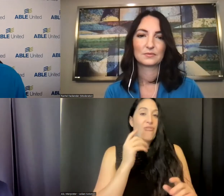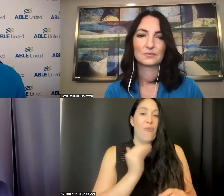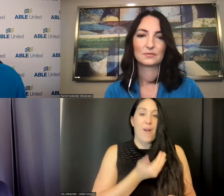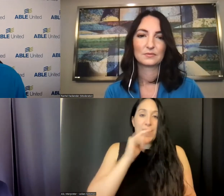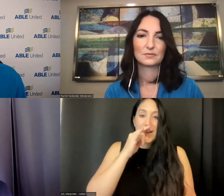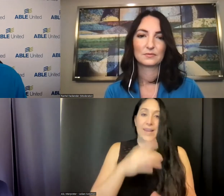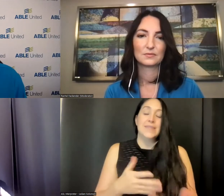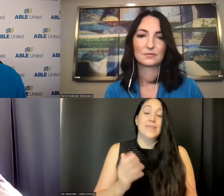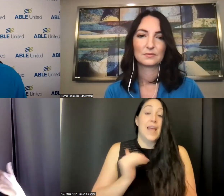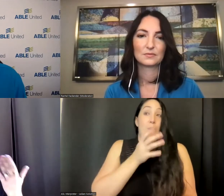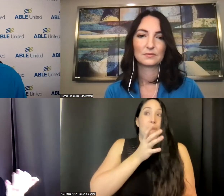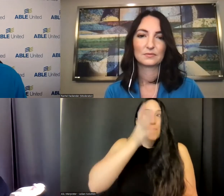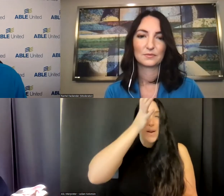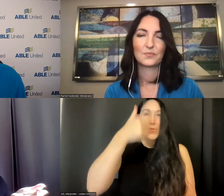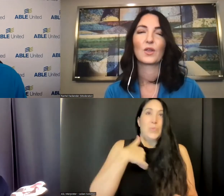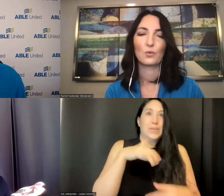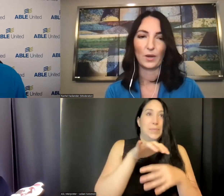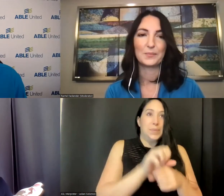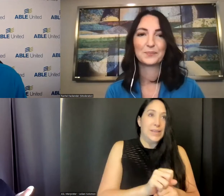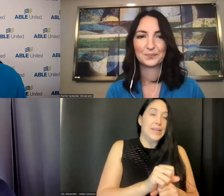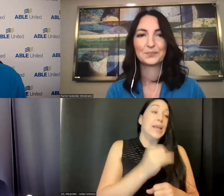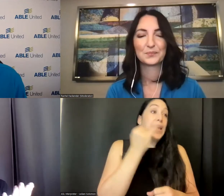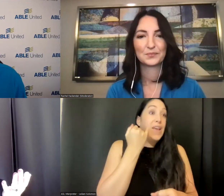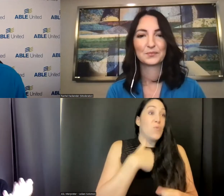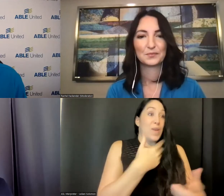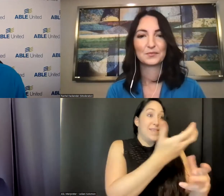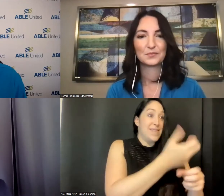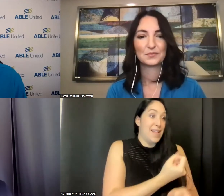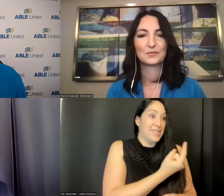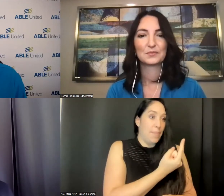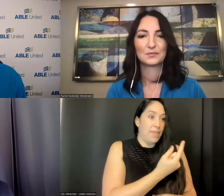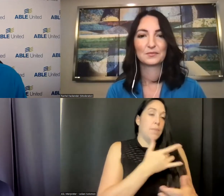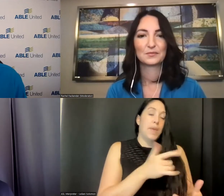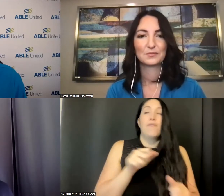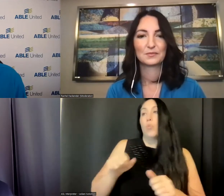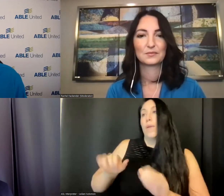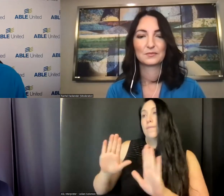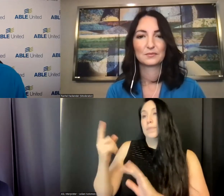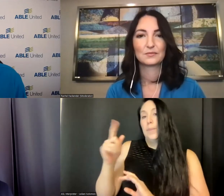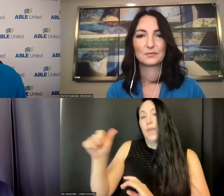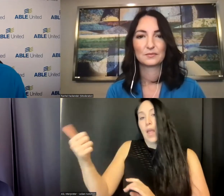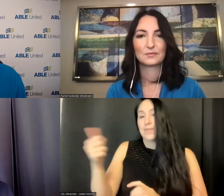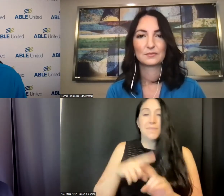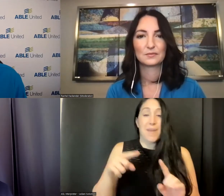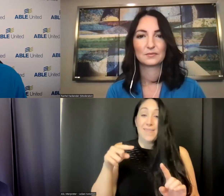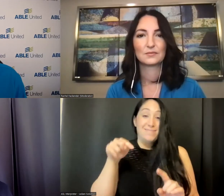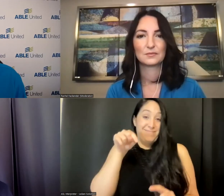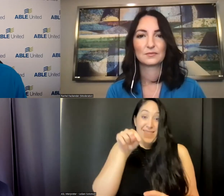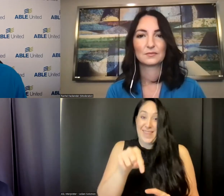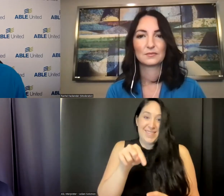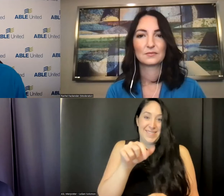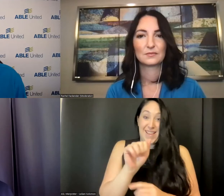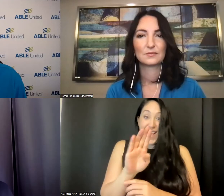you get one thing, you have to give something up in our special needs or disability world. That is not the case with ABLE